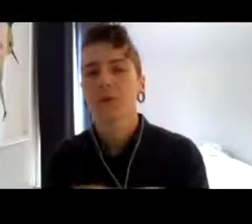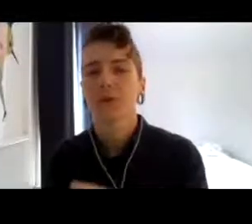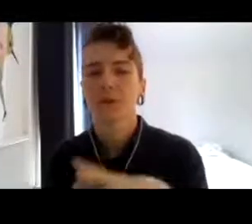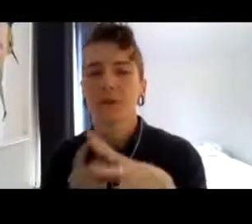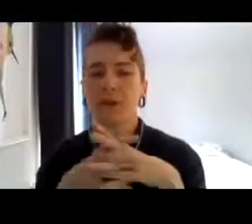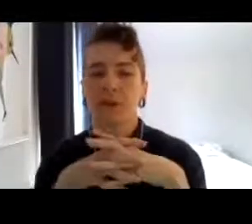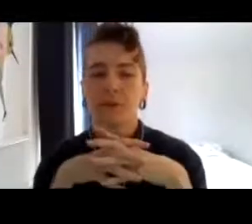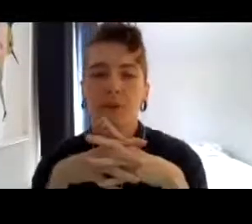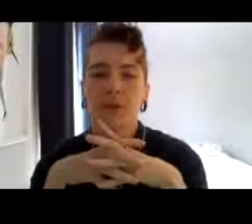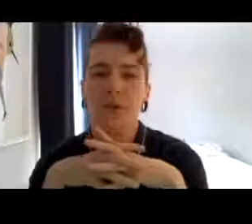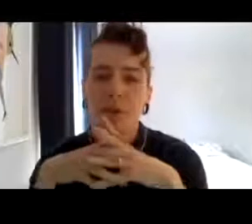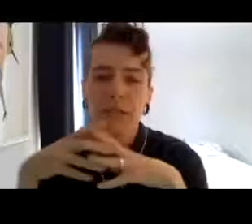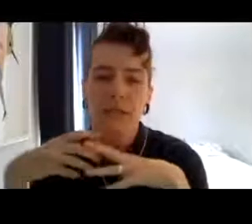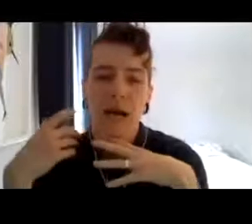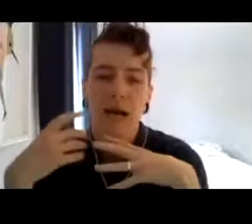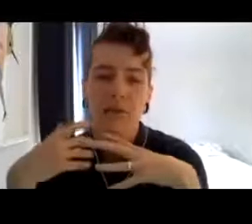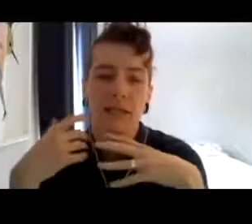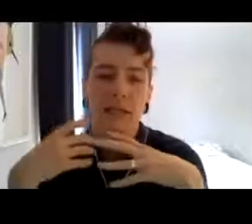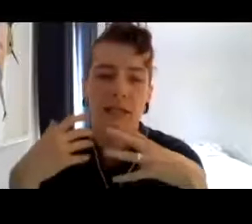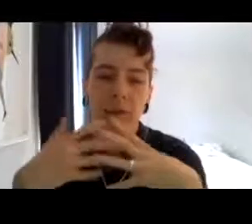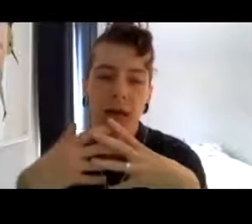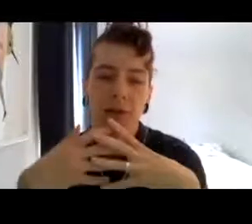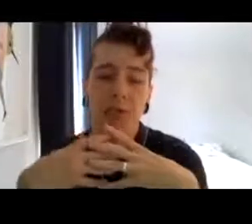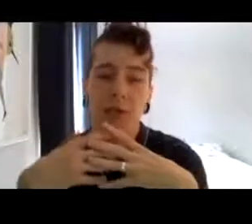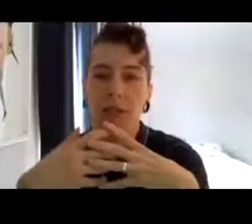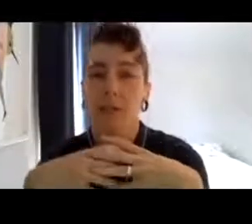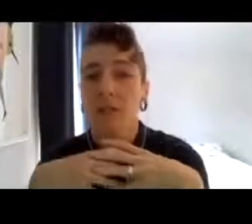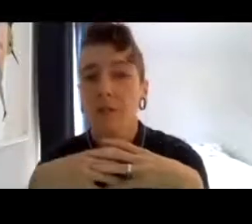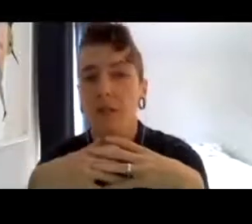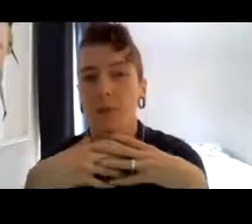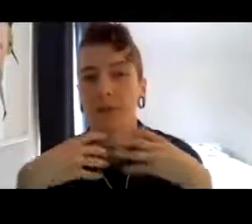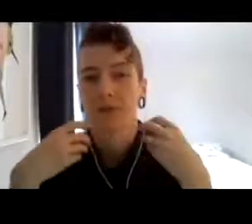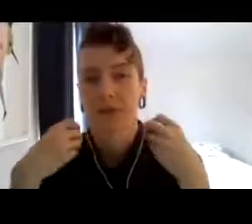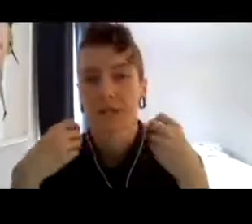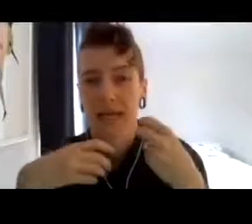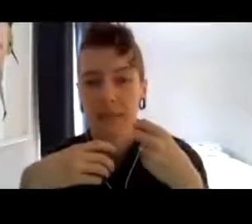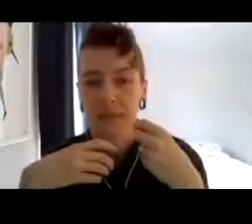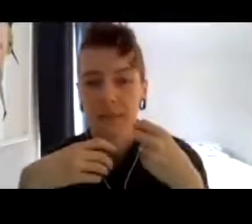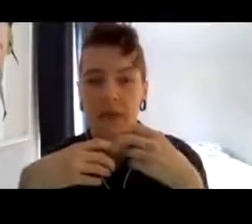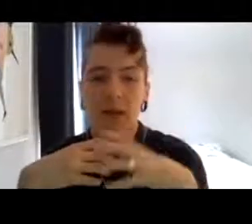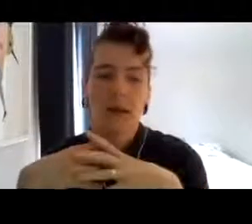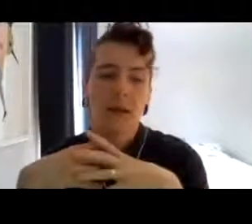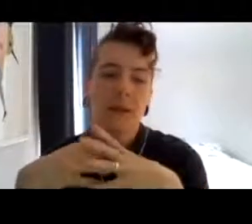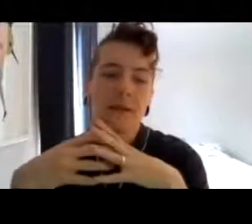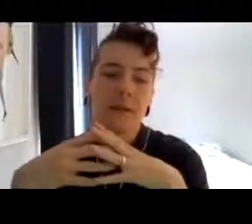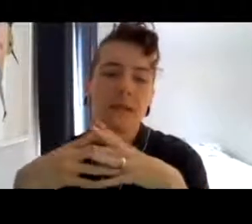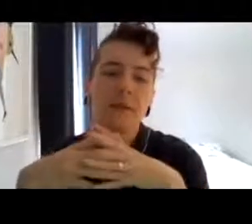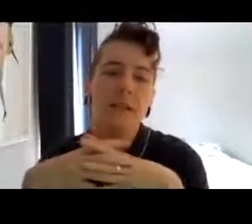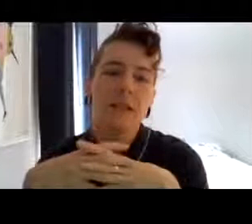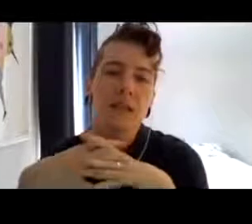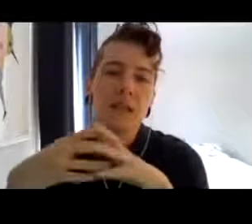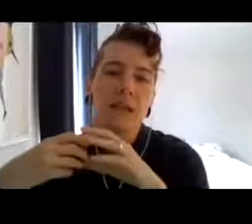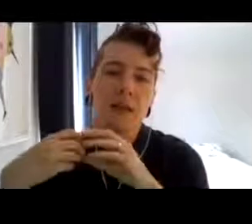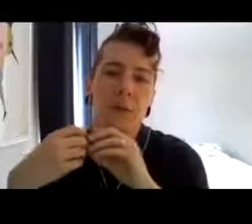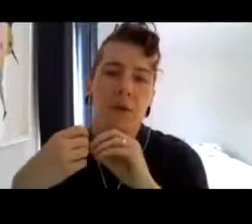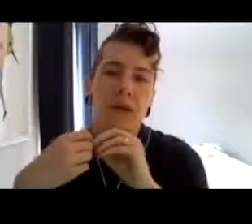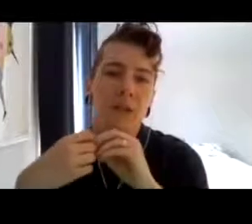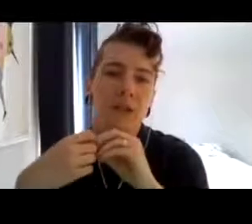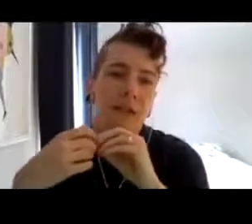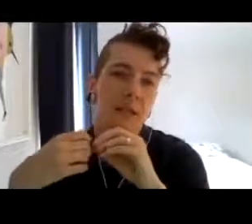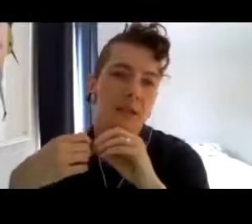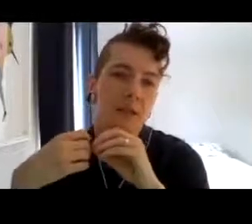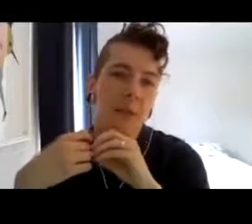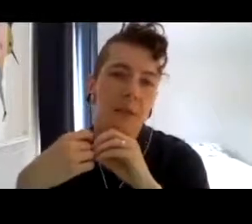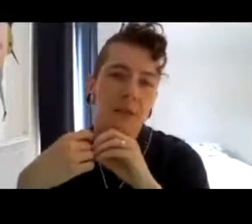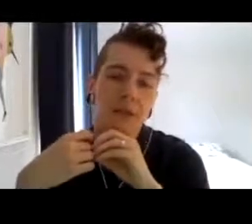So first of all, for your stories to have any impact, your audience must be able to understand it. This means thinking about not